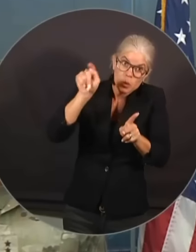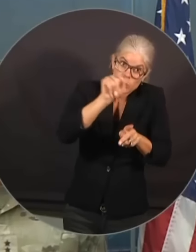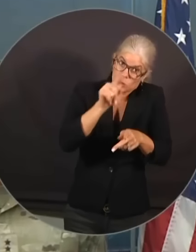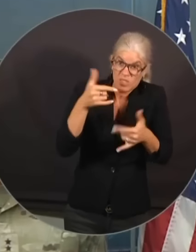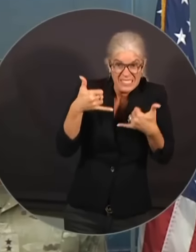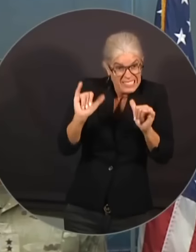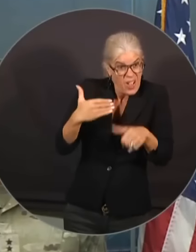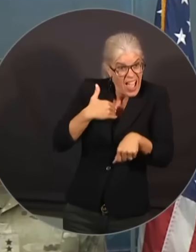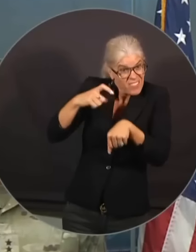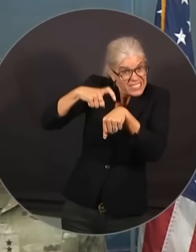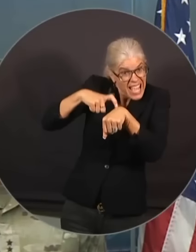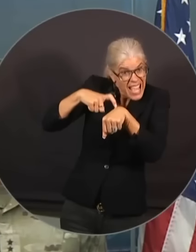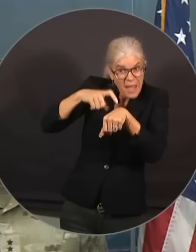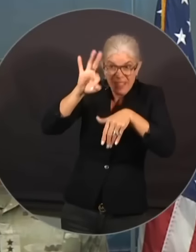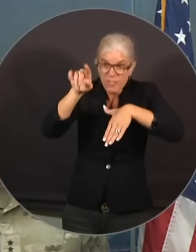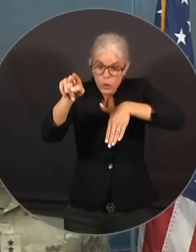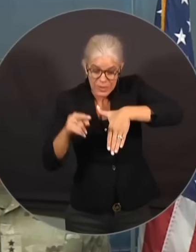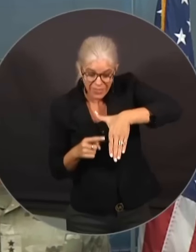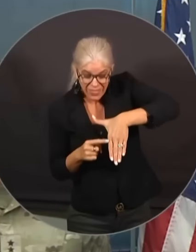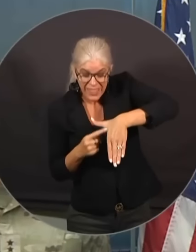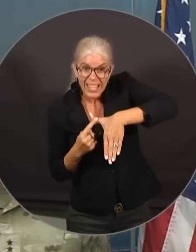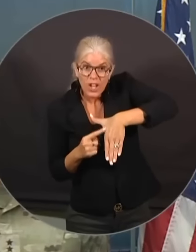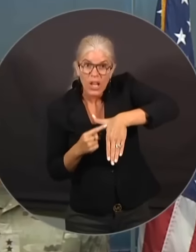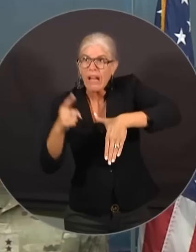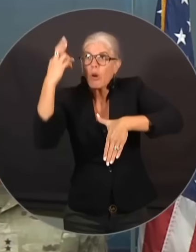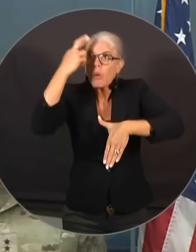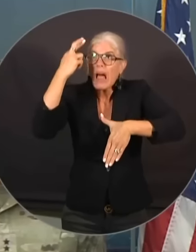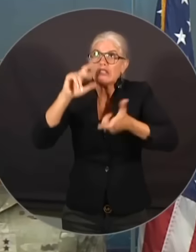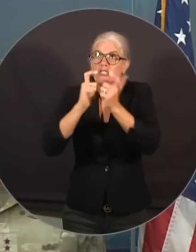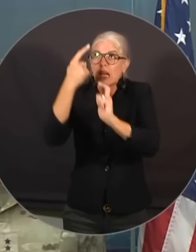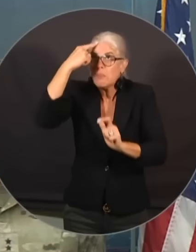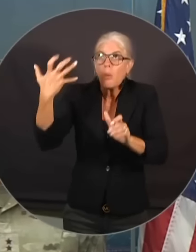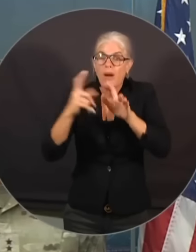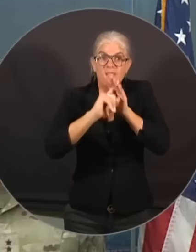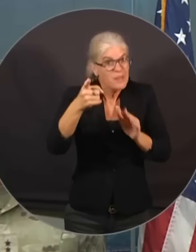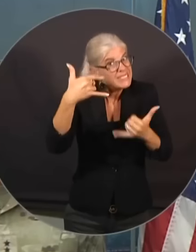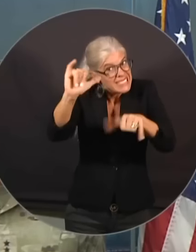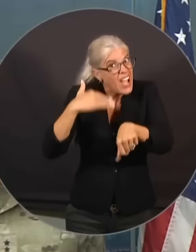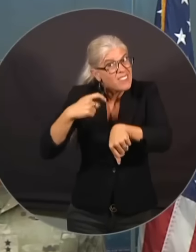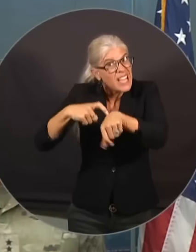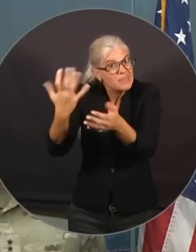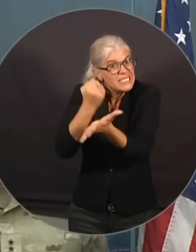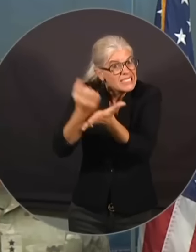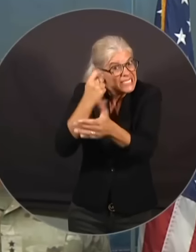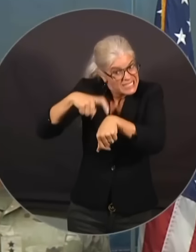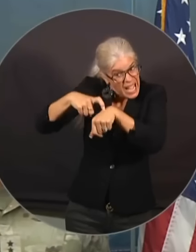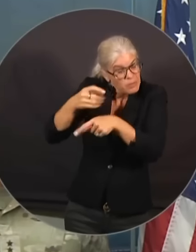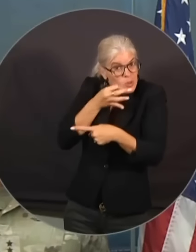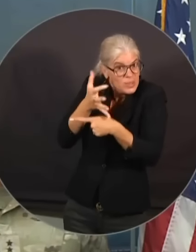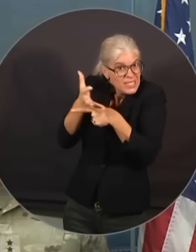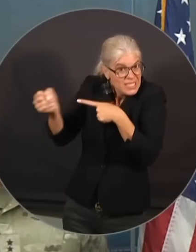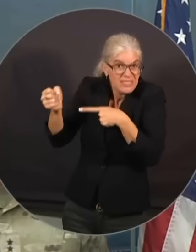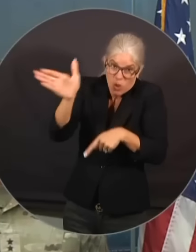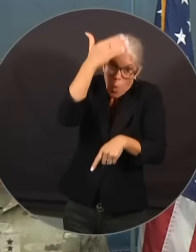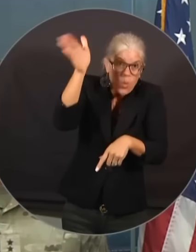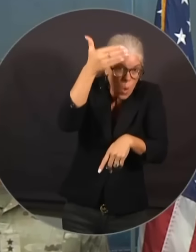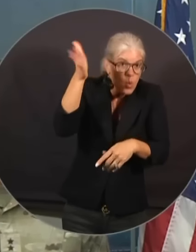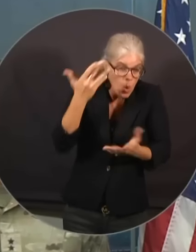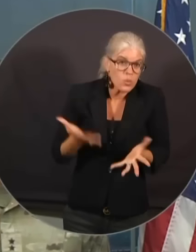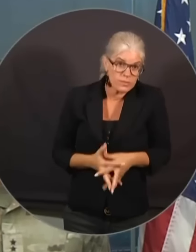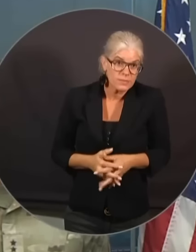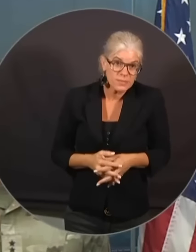areas, particularly in that Big Bend, if you want to get out of Dodge, you still have time to do it. We're likely going to see